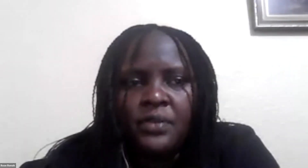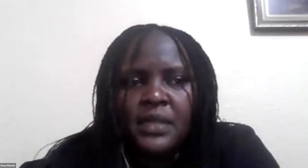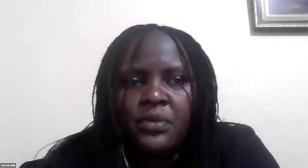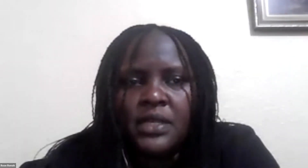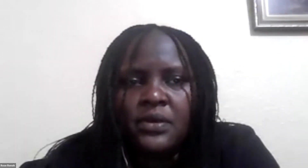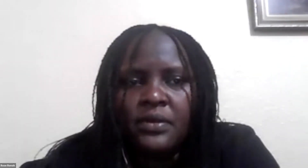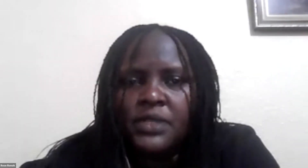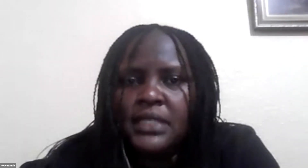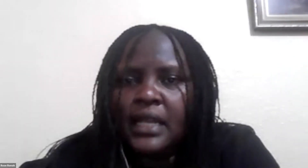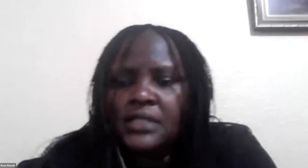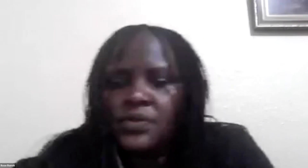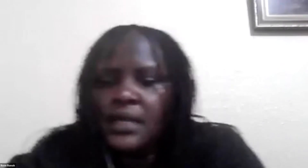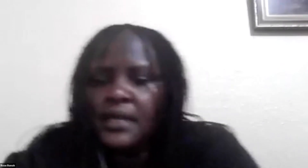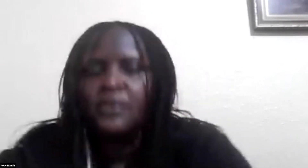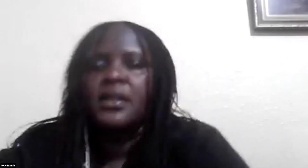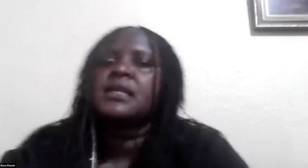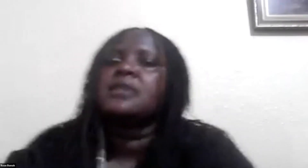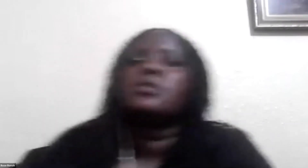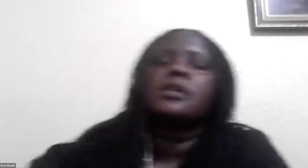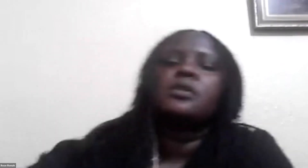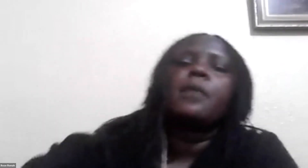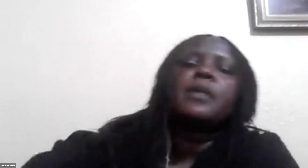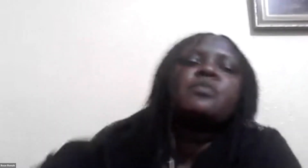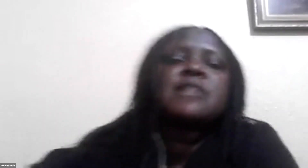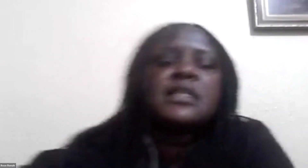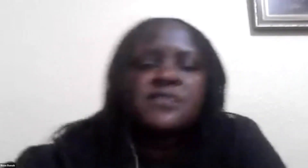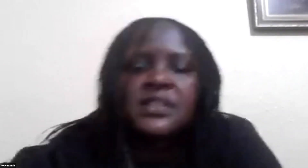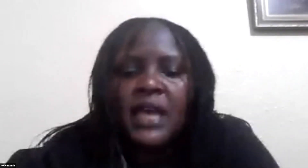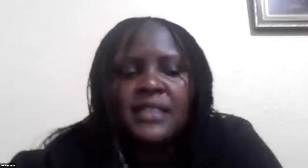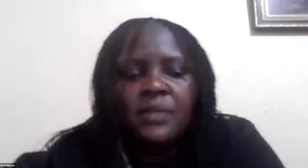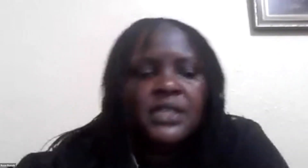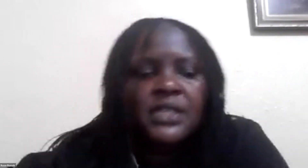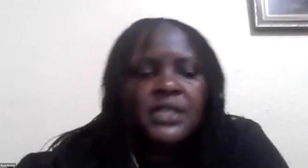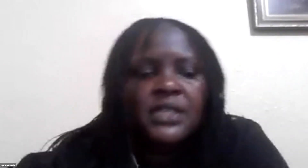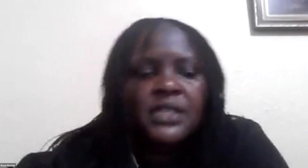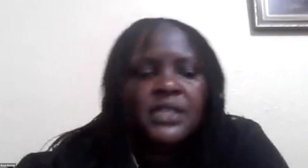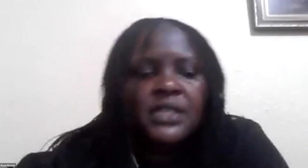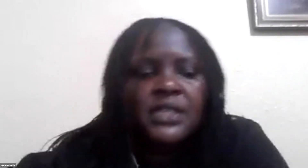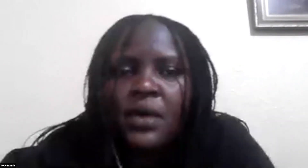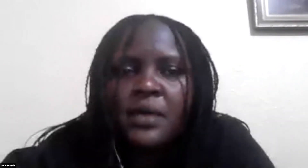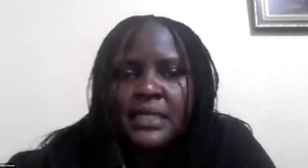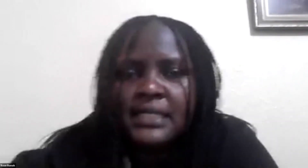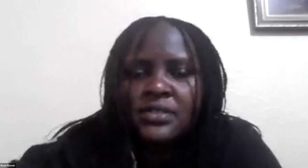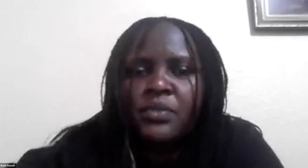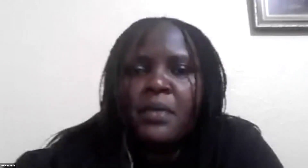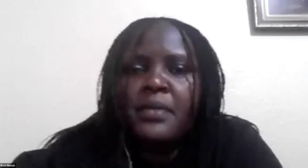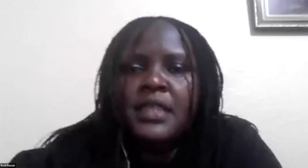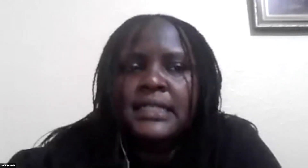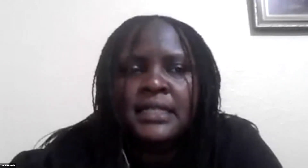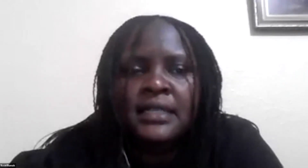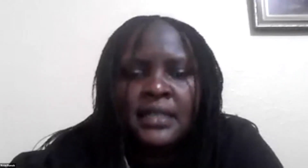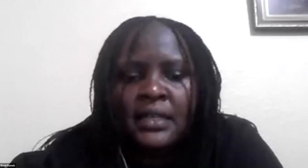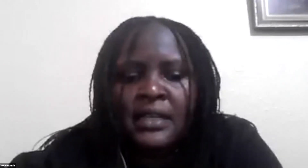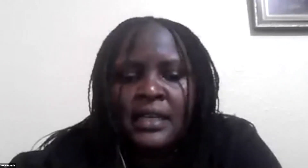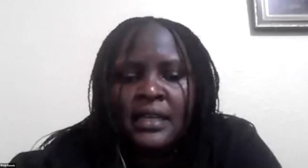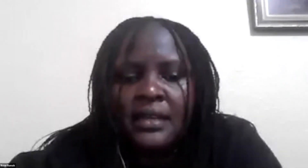Can I hear from somebody what we did last week on apart from assertiveness? We had some how you behave at the workplace. Do you remember